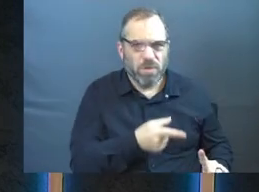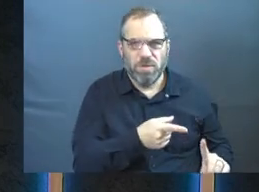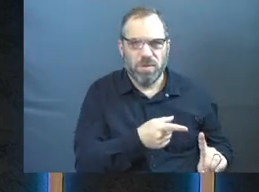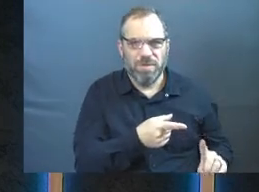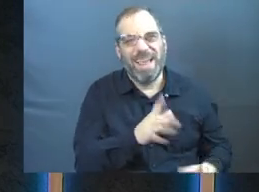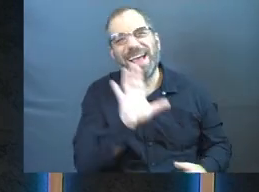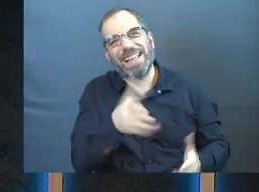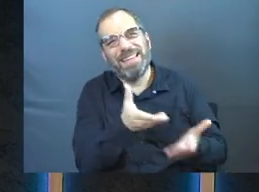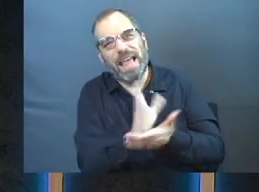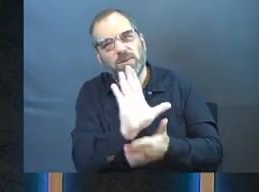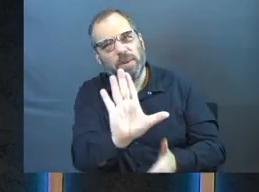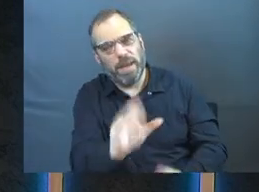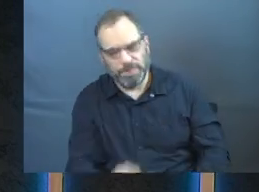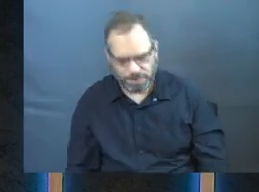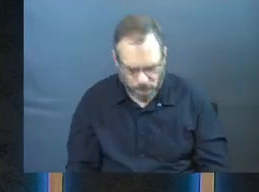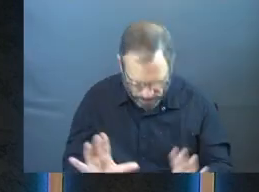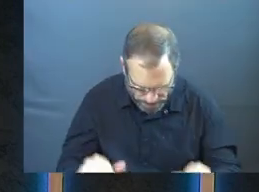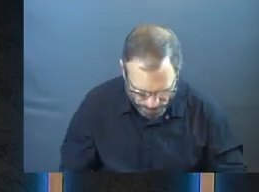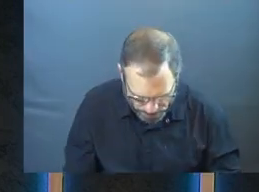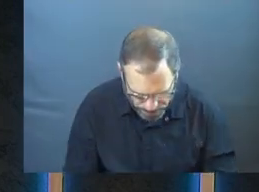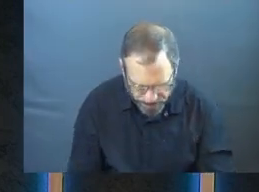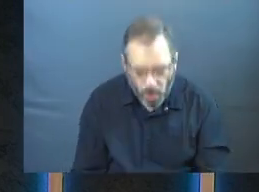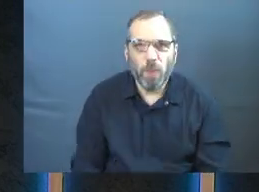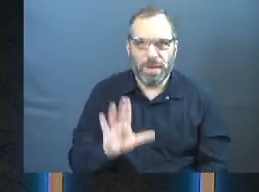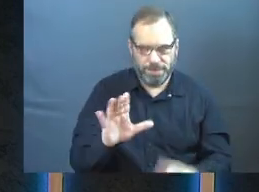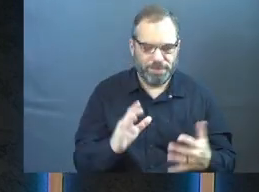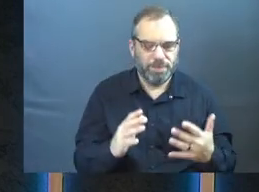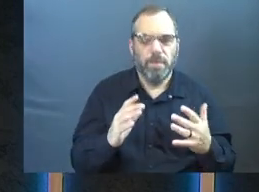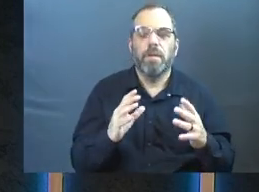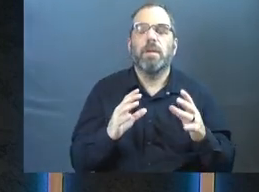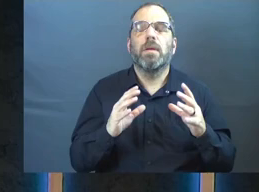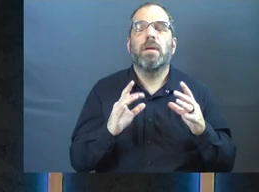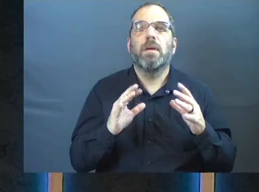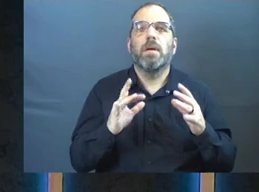And then that's okay. Okay, we'll keep moving.